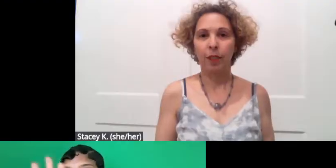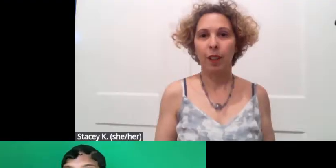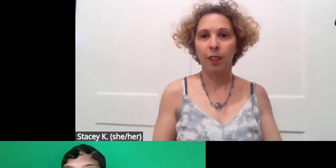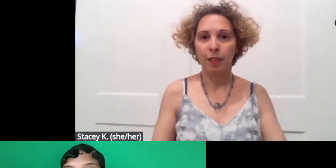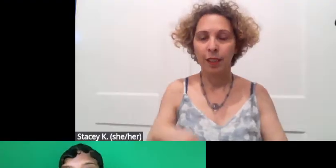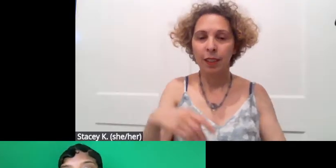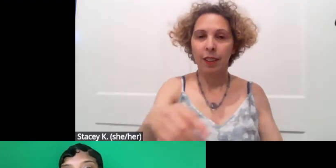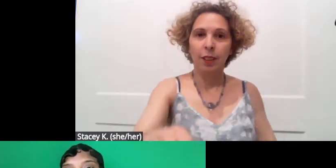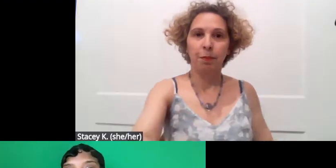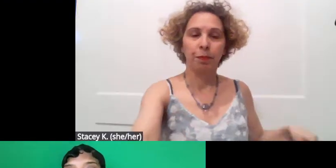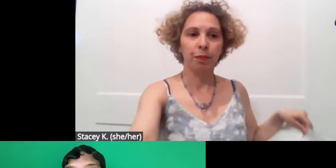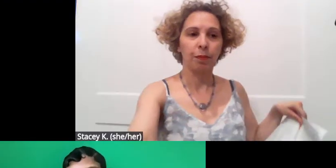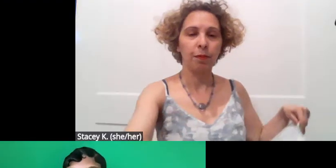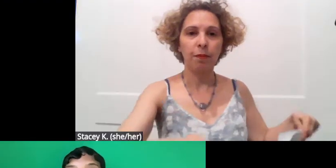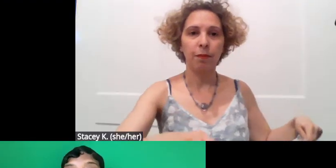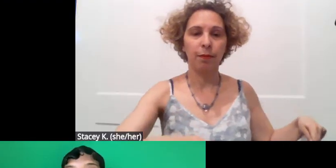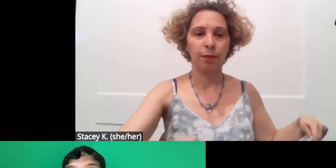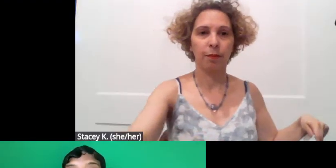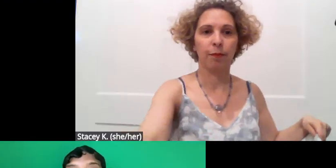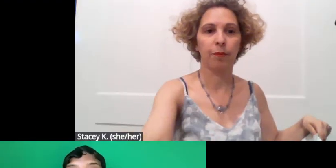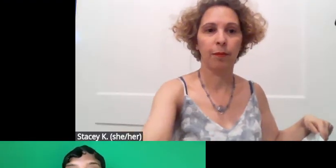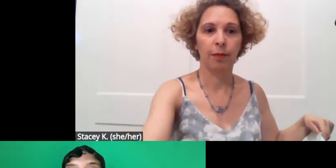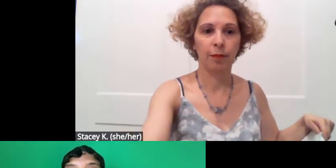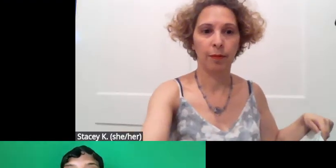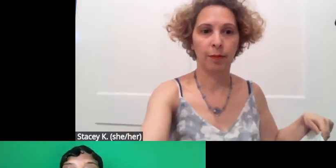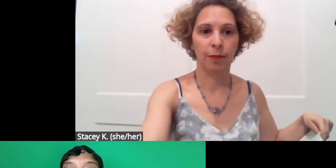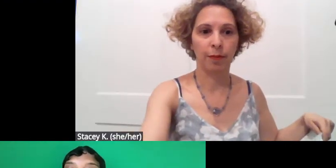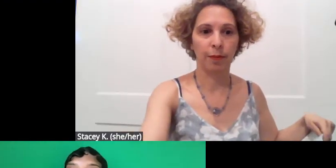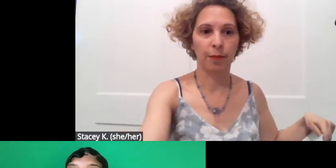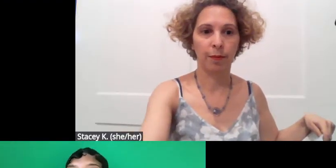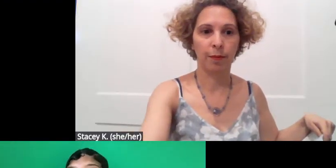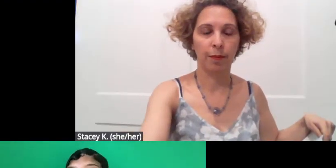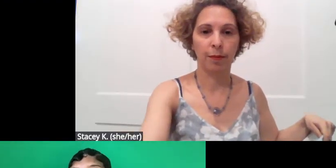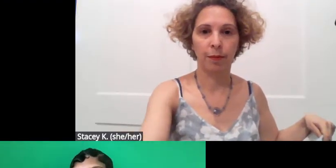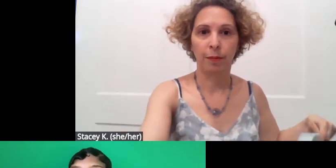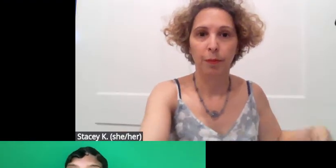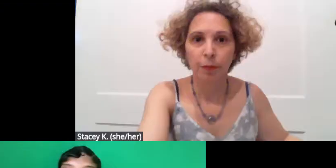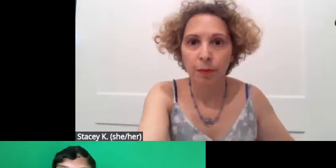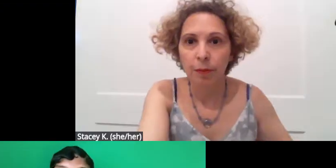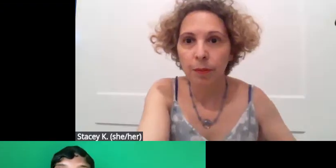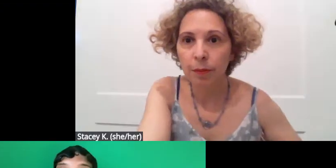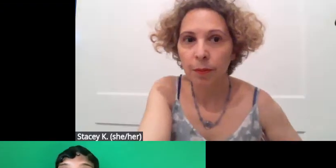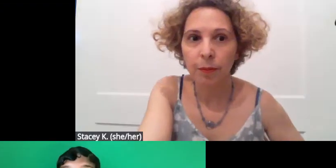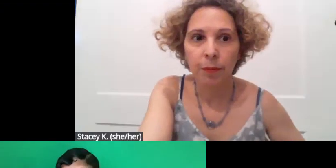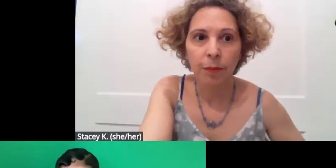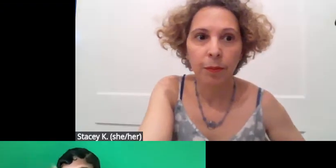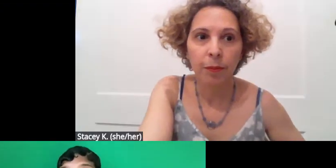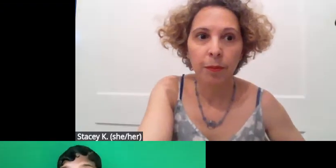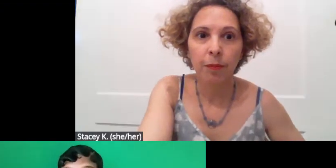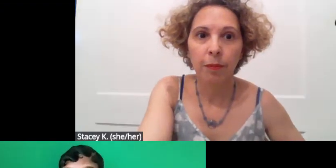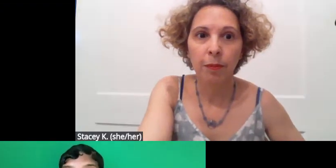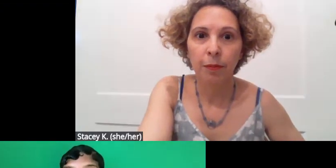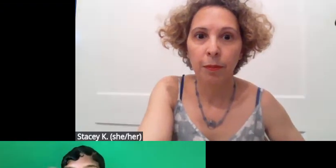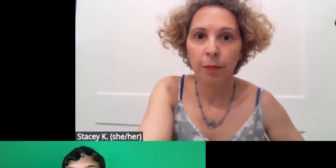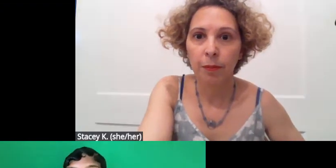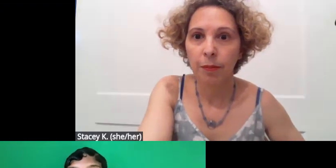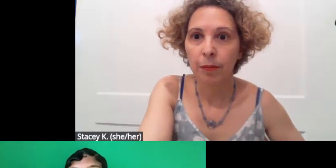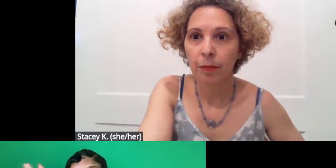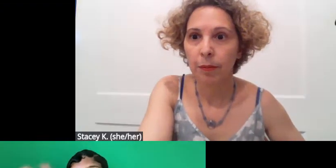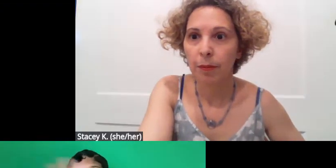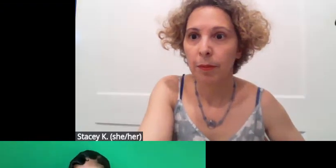Craftivism event. My name is Stacy. My pronouns are she and her. My shirt is black and my background is